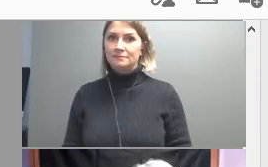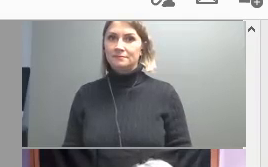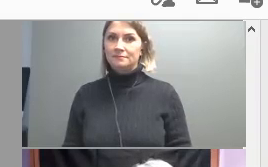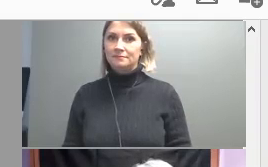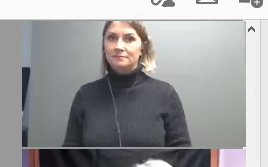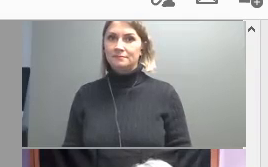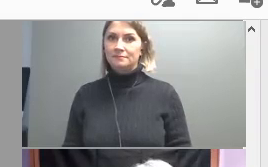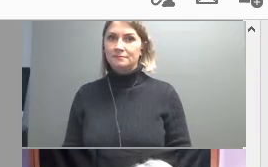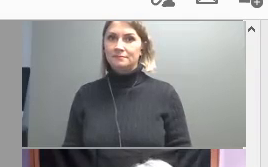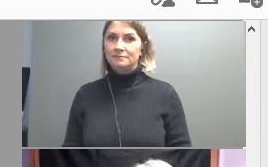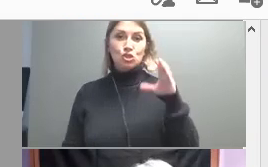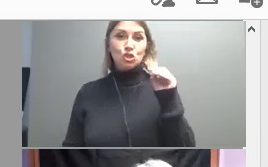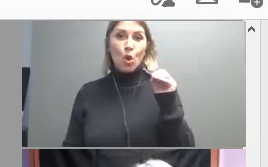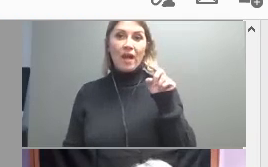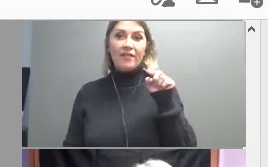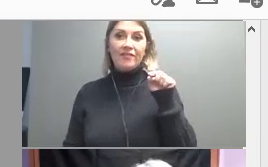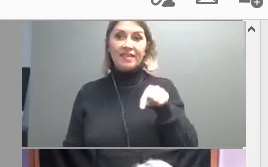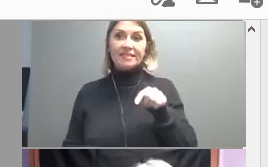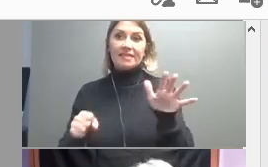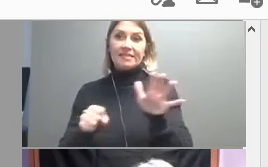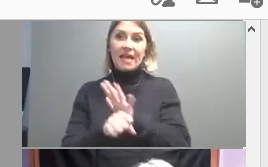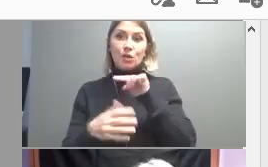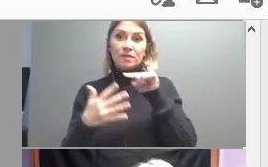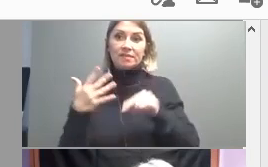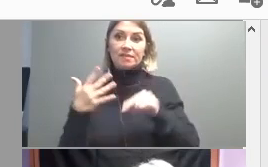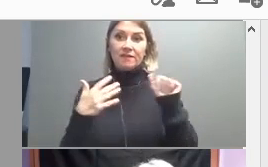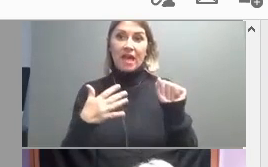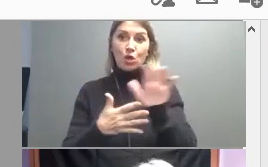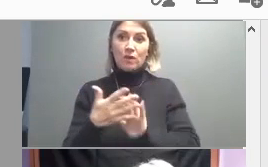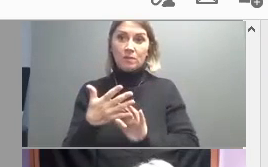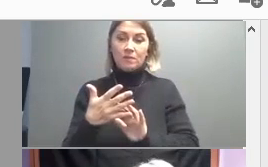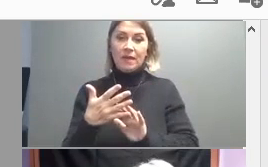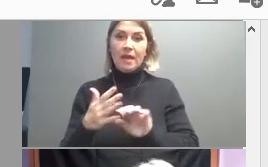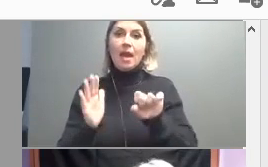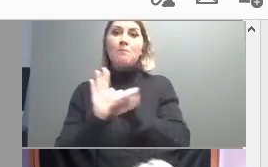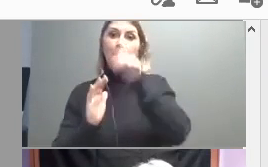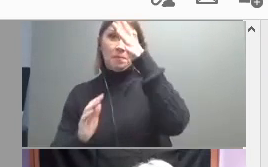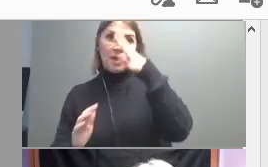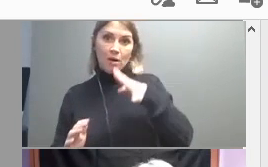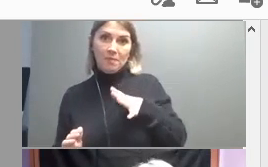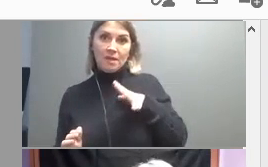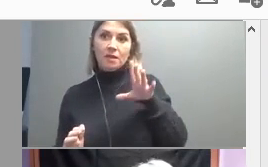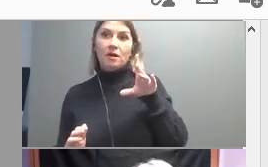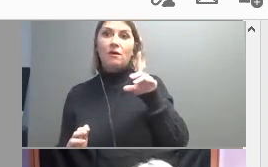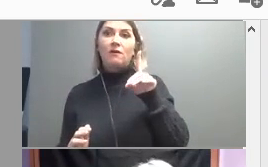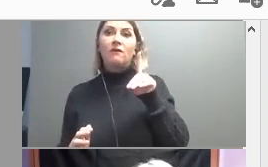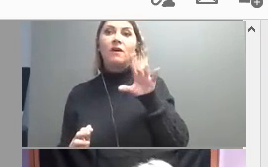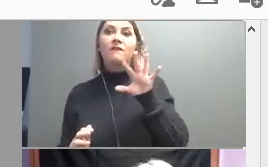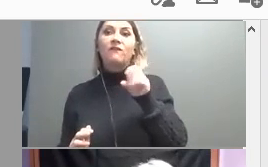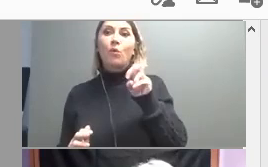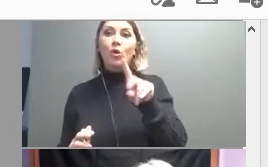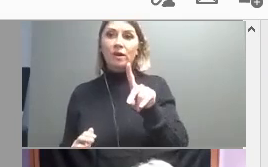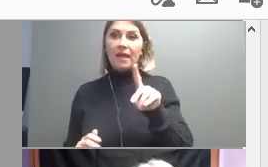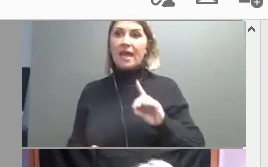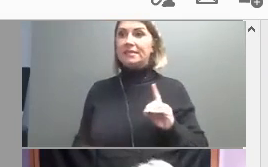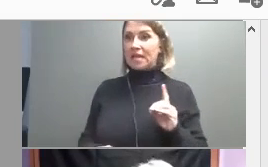So this entire set of algorithms, so this Bellman-Ford algorithm, this Dijkstra, and we talked about